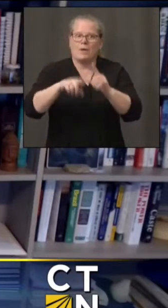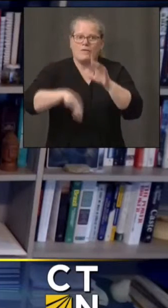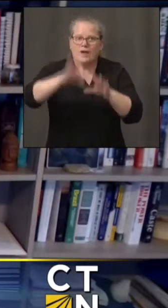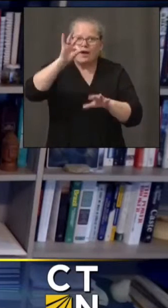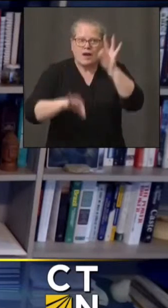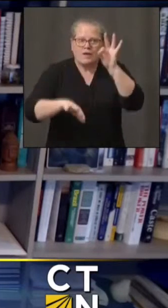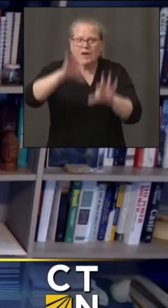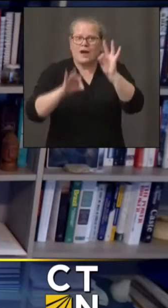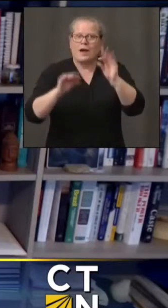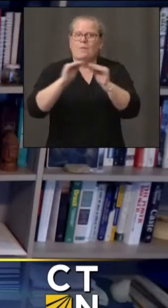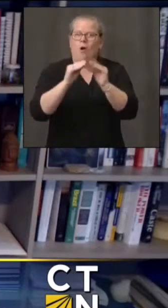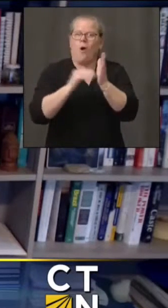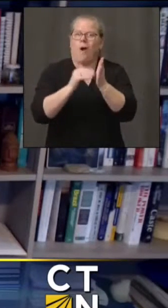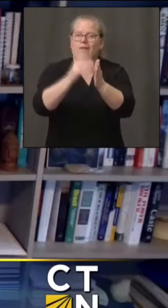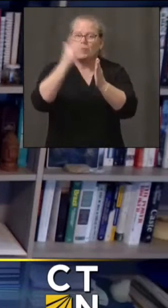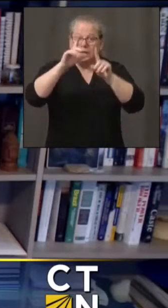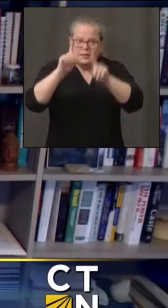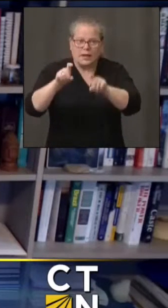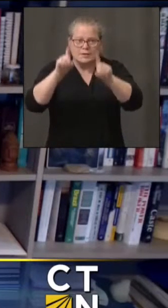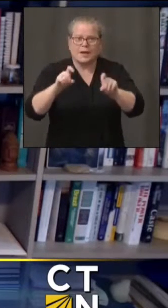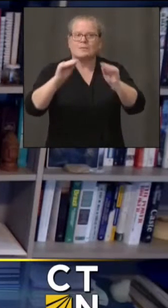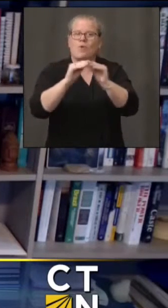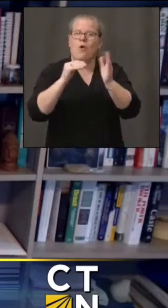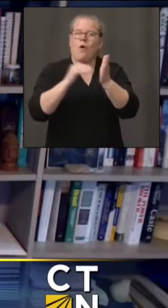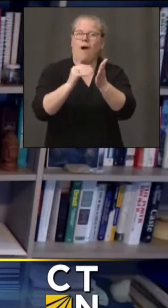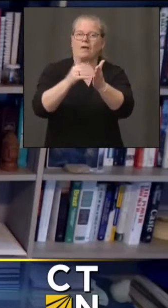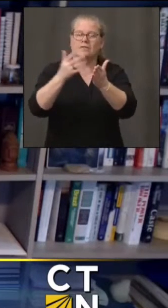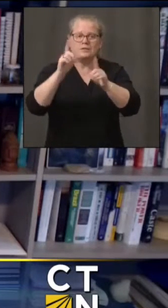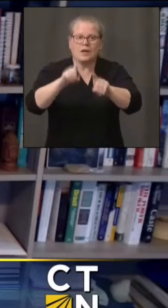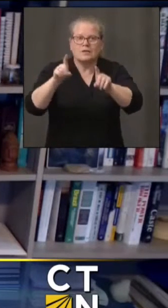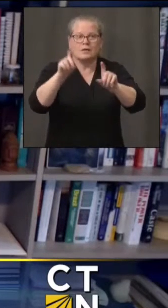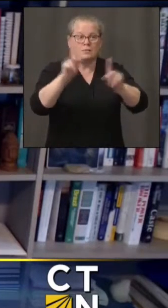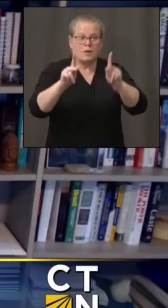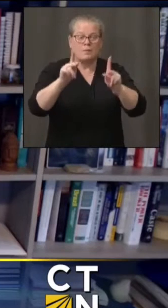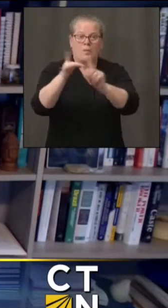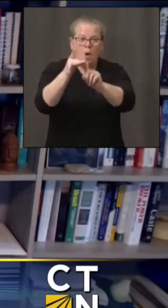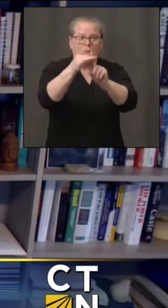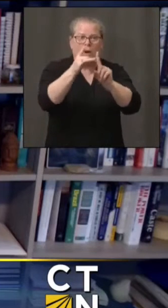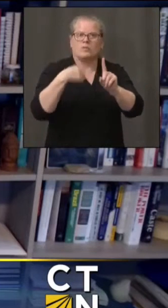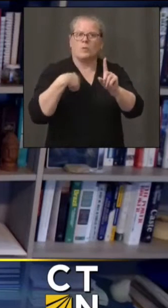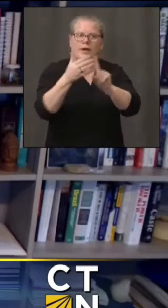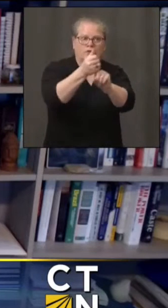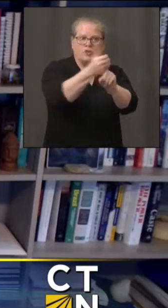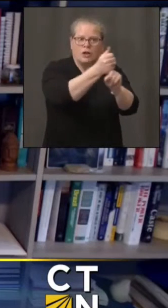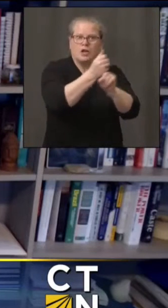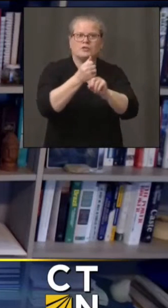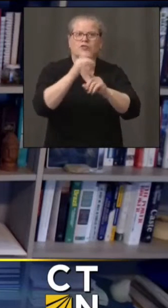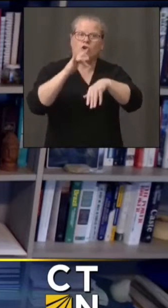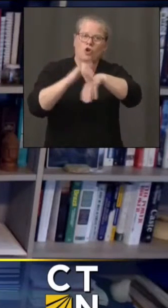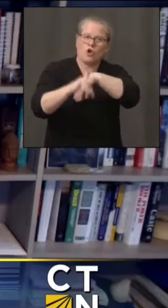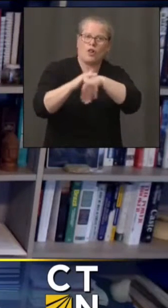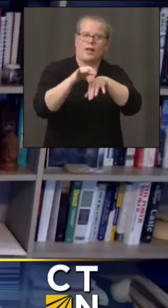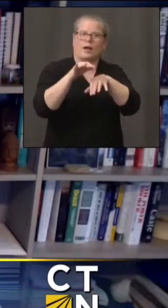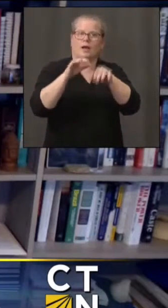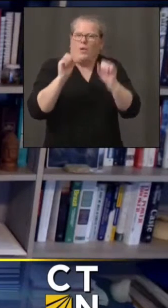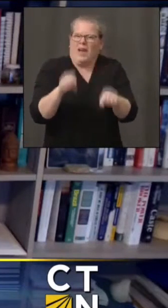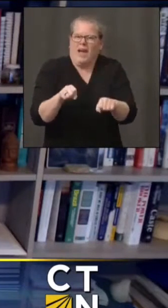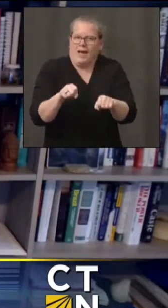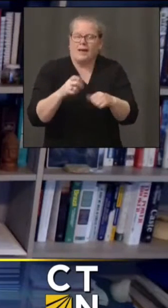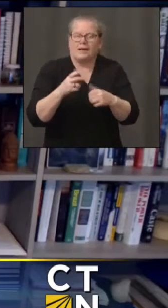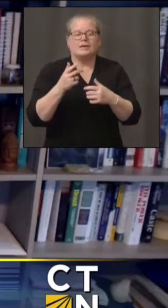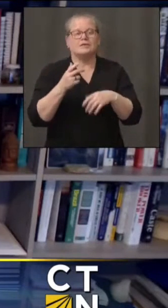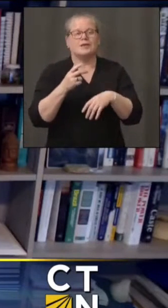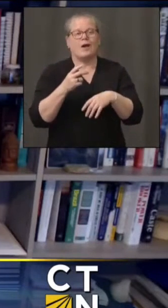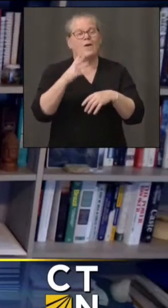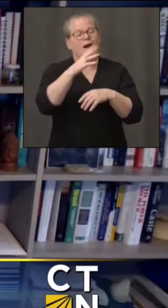wider group of people who've gotten infected. And those people, as we know, the larger you cast that